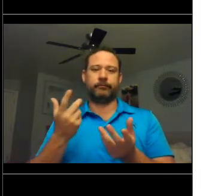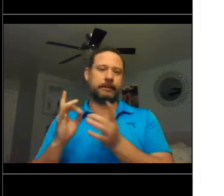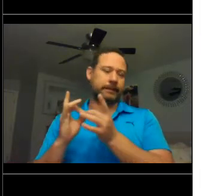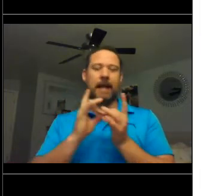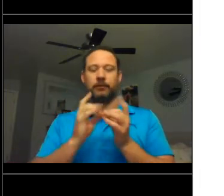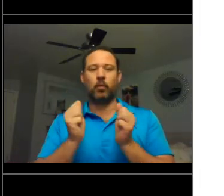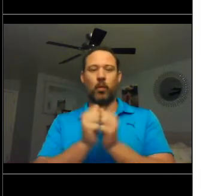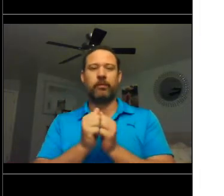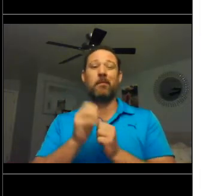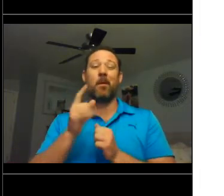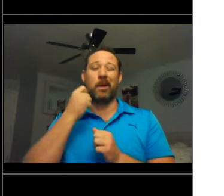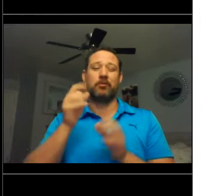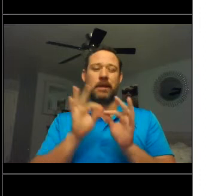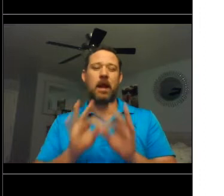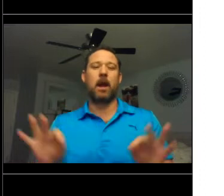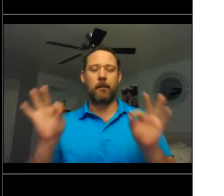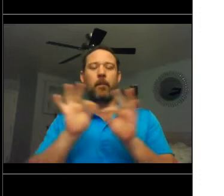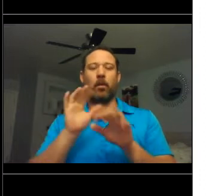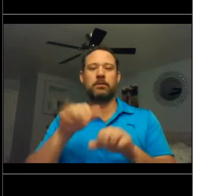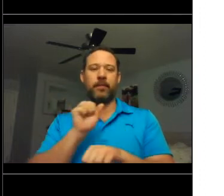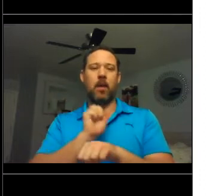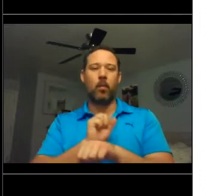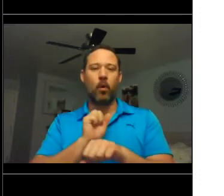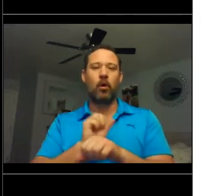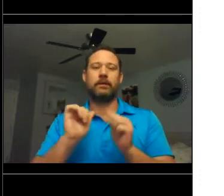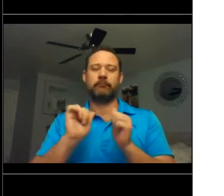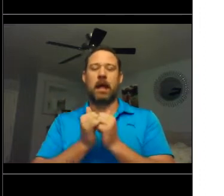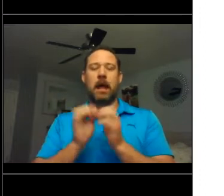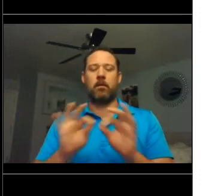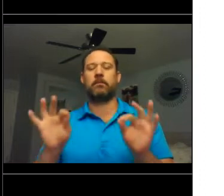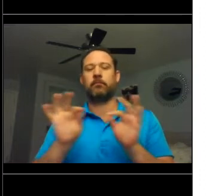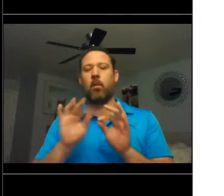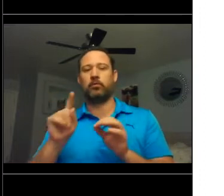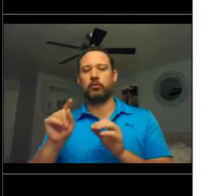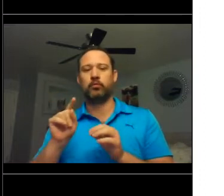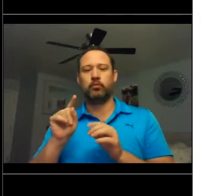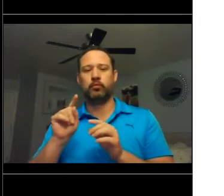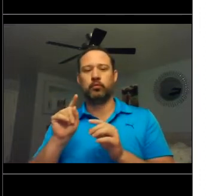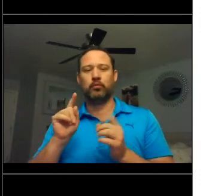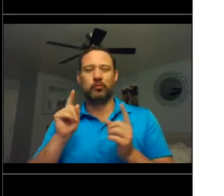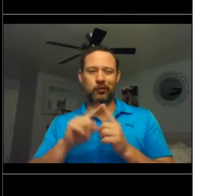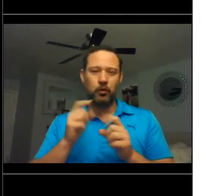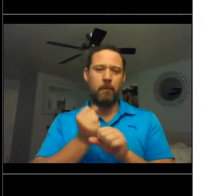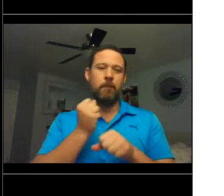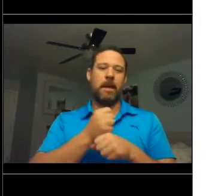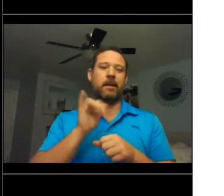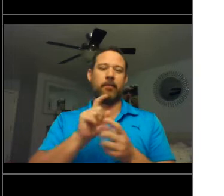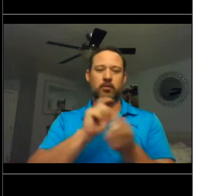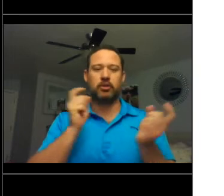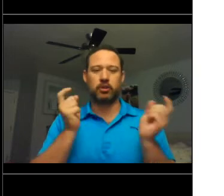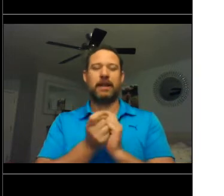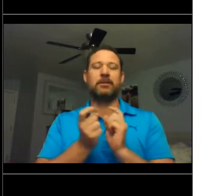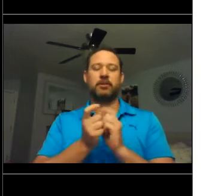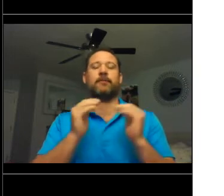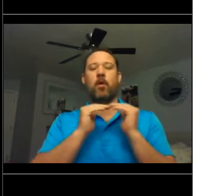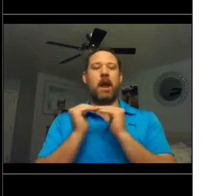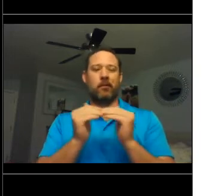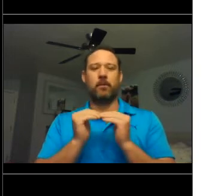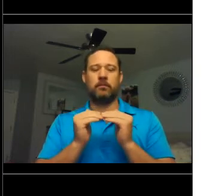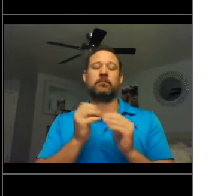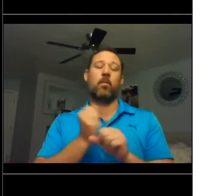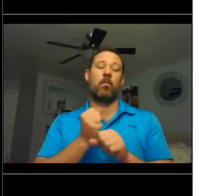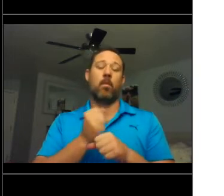like the importance of this work and how vital it is to our space of making those equitable changes. So we want to make